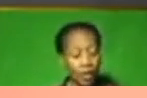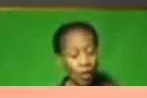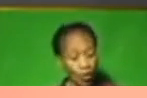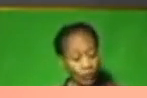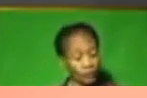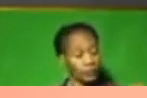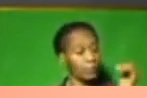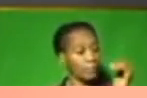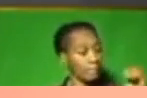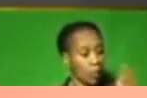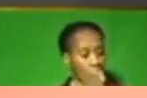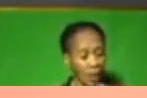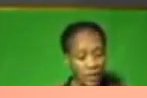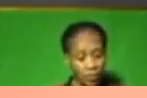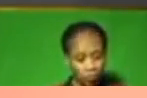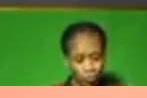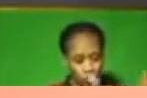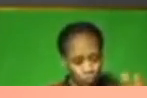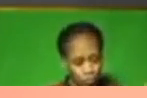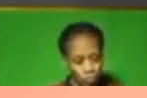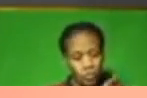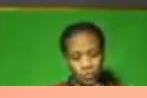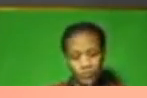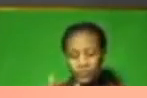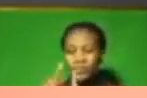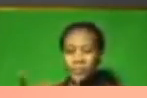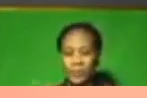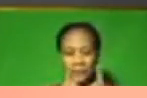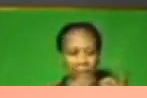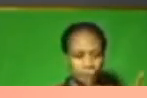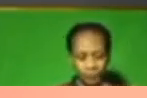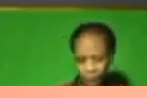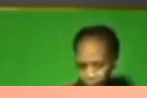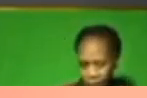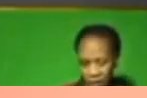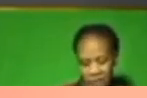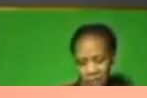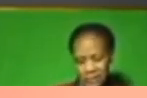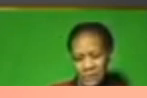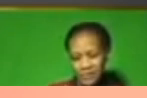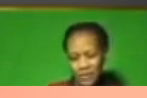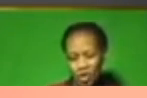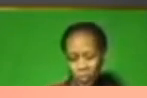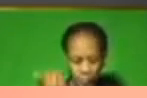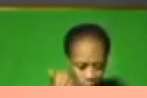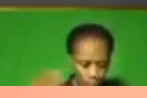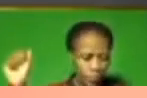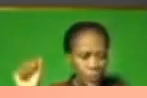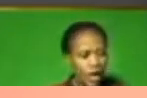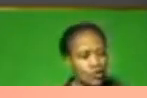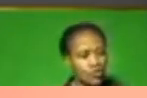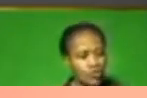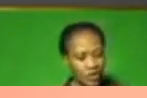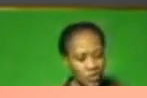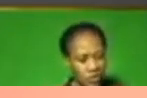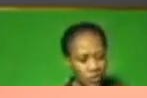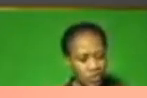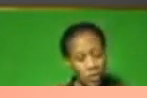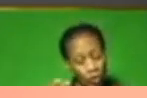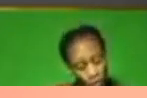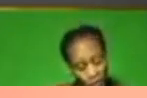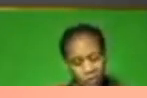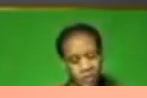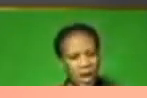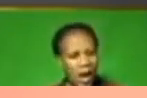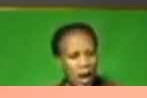working with other departments to develop an integrated anti-corruption strategy with a focus on